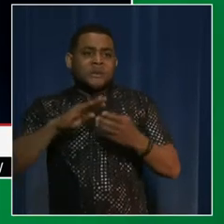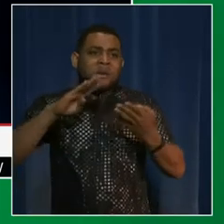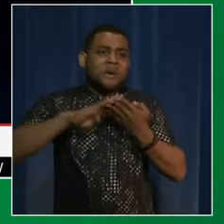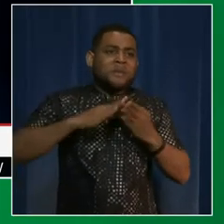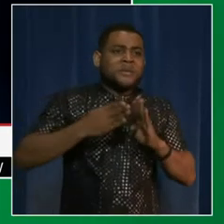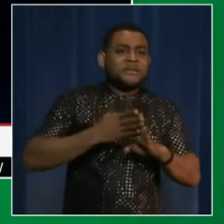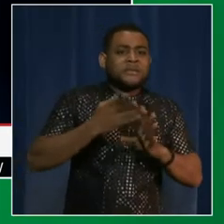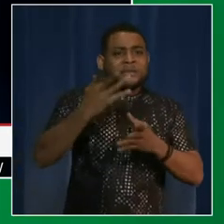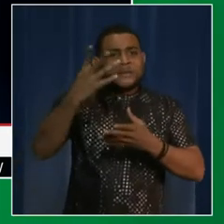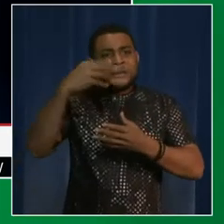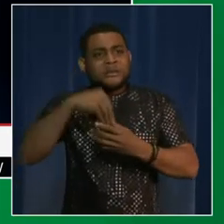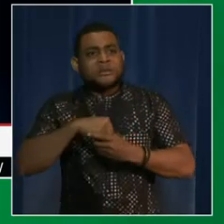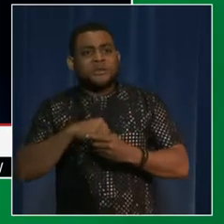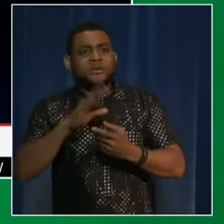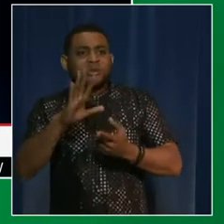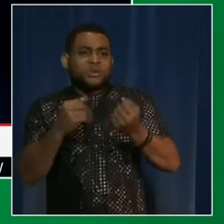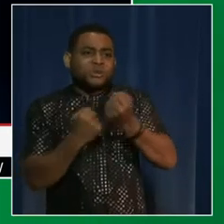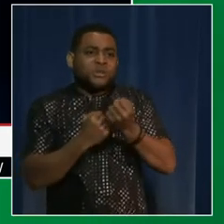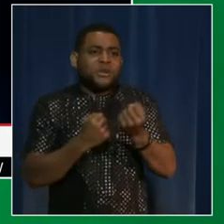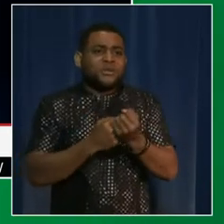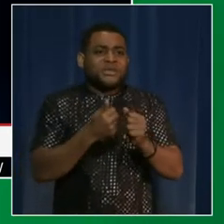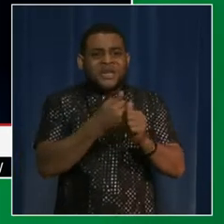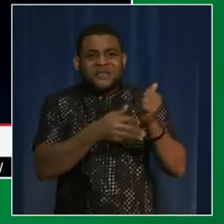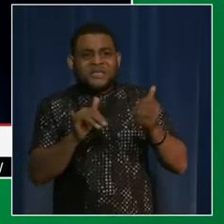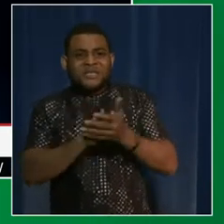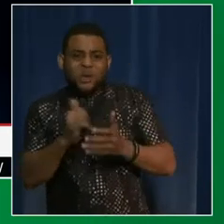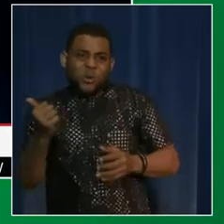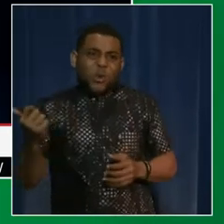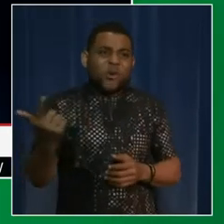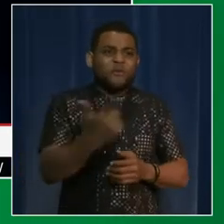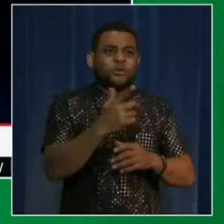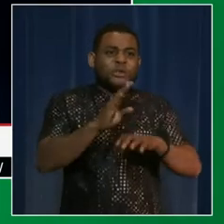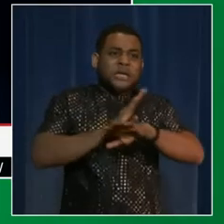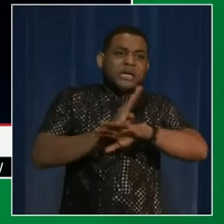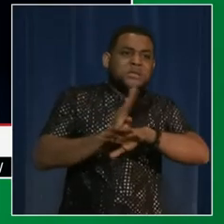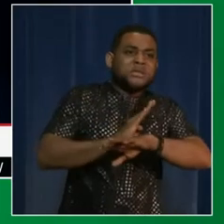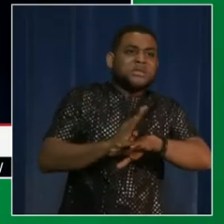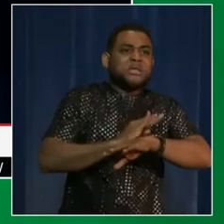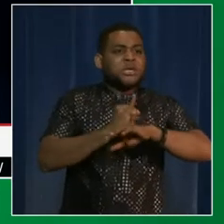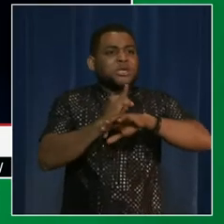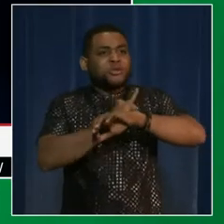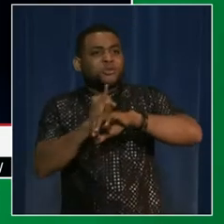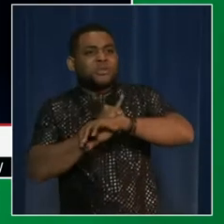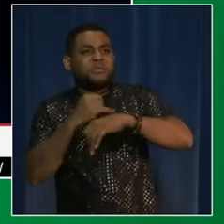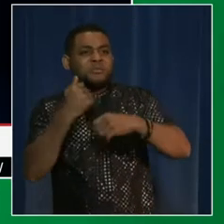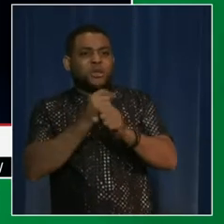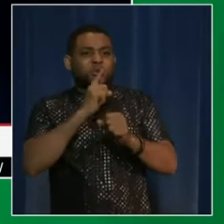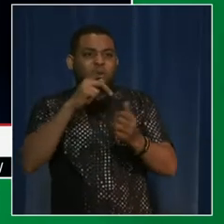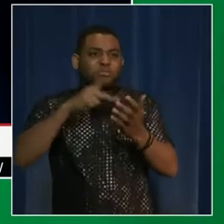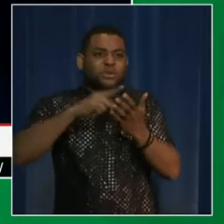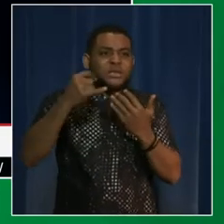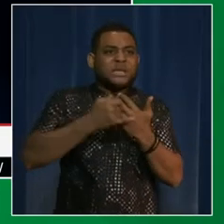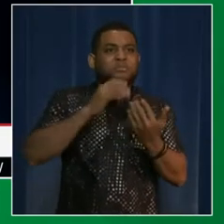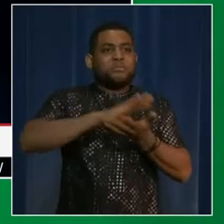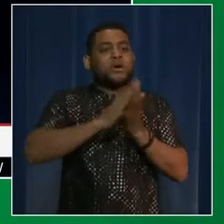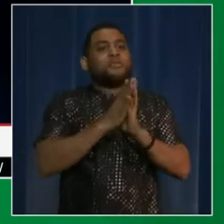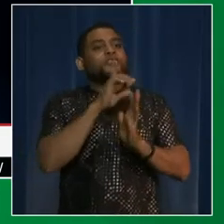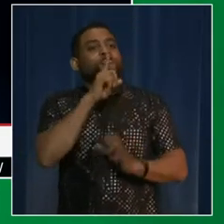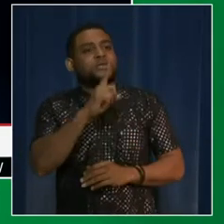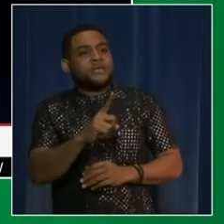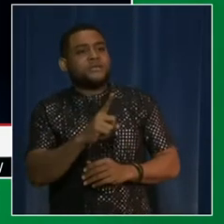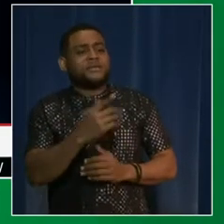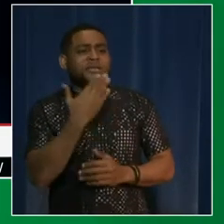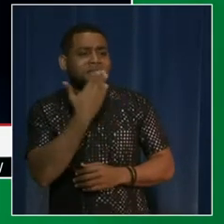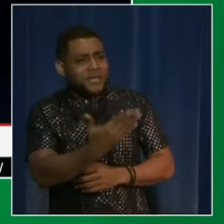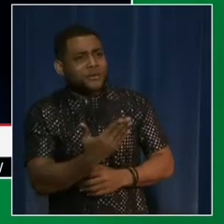and of course to all of you, the industry, for your partnerships to make these projects a reality. Thank you. This